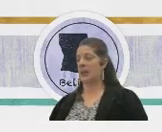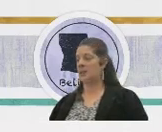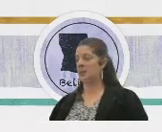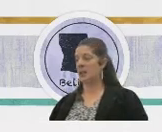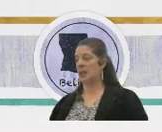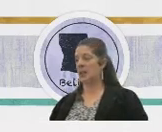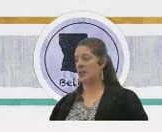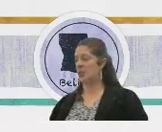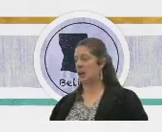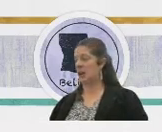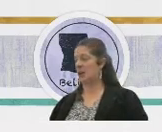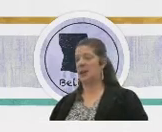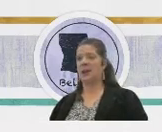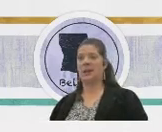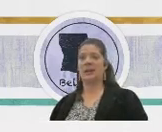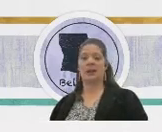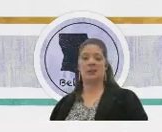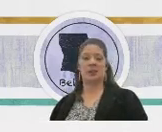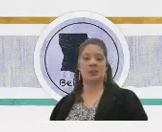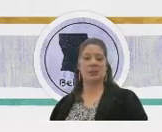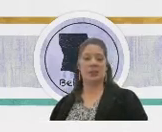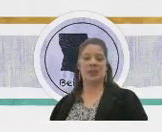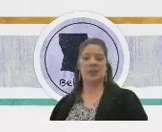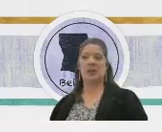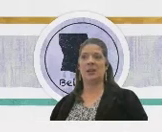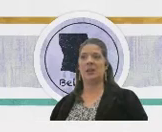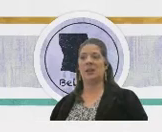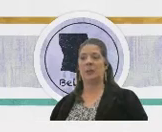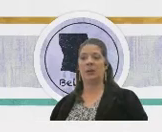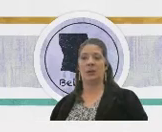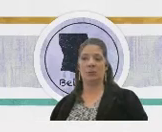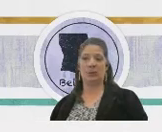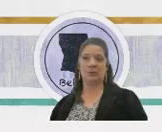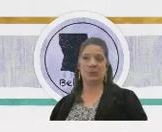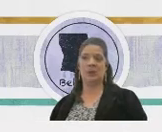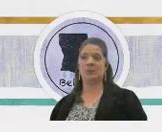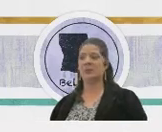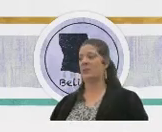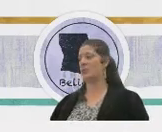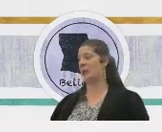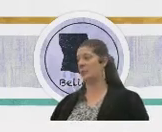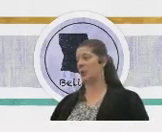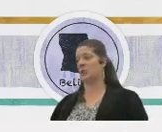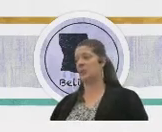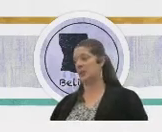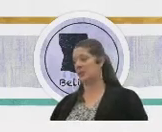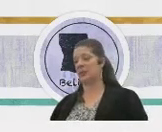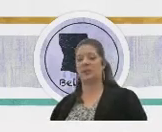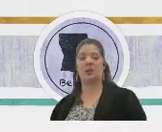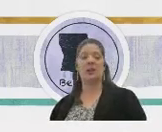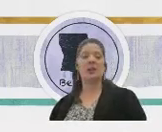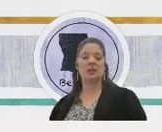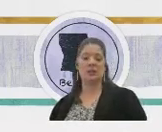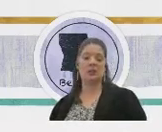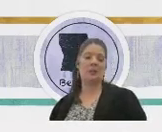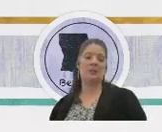All right, I don't see anything in the chat and I don't see anyone unmuting themselves. If you do have some questions, please feel free